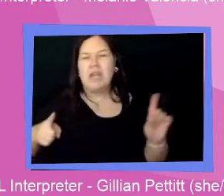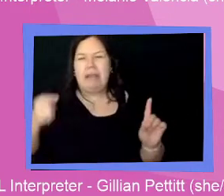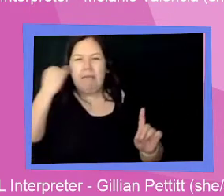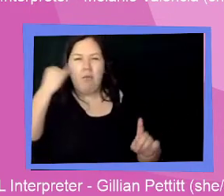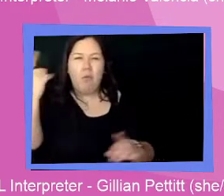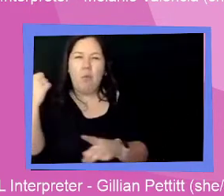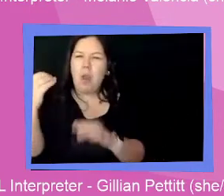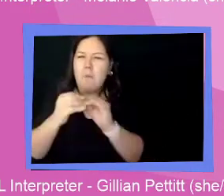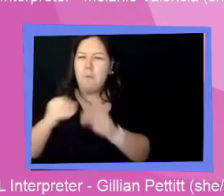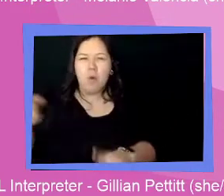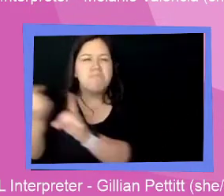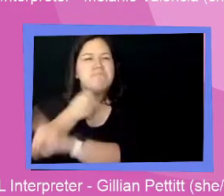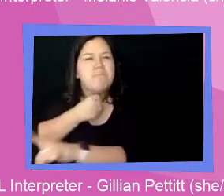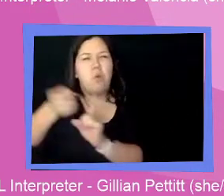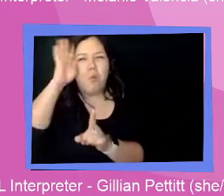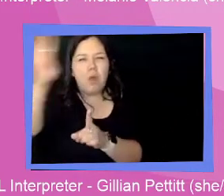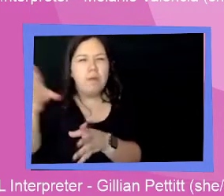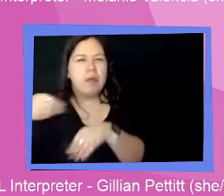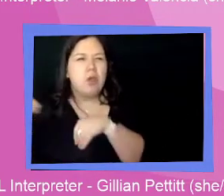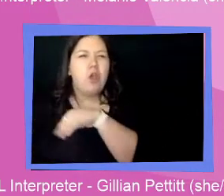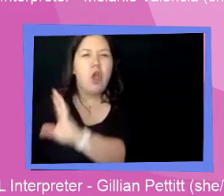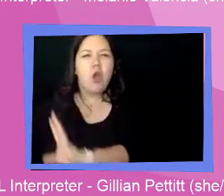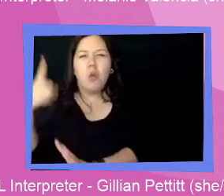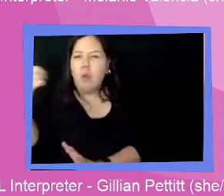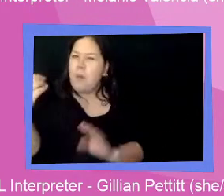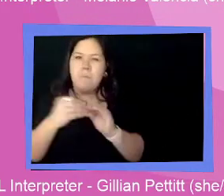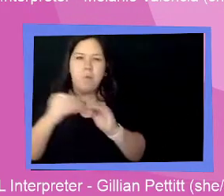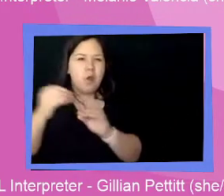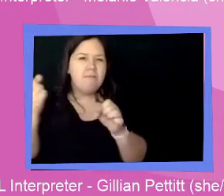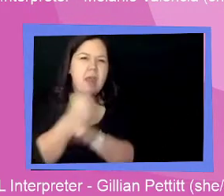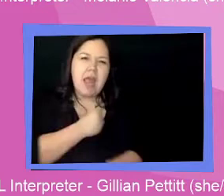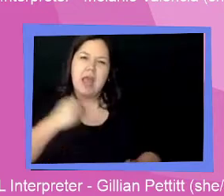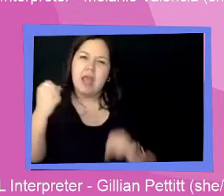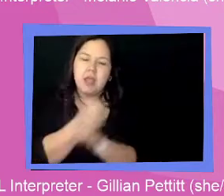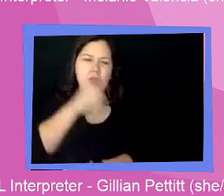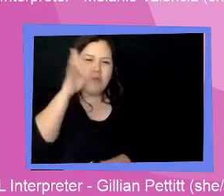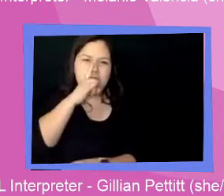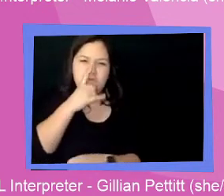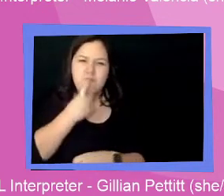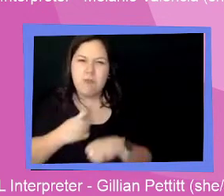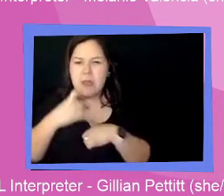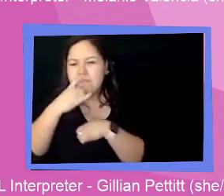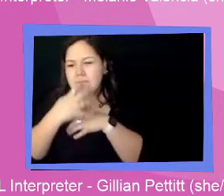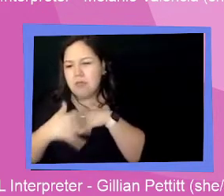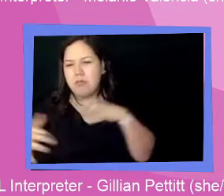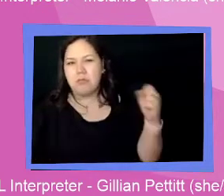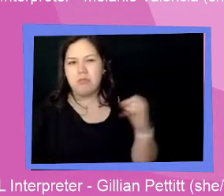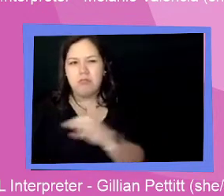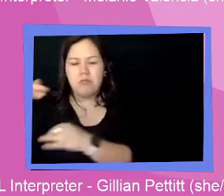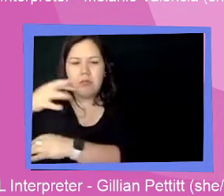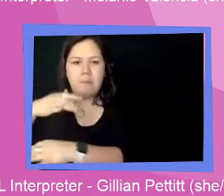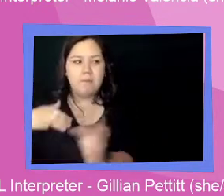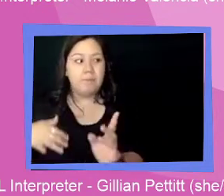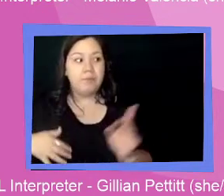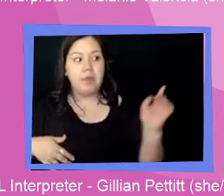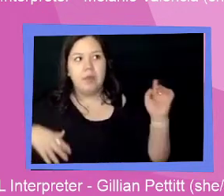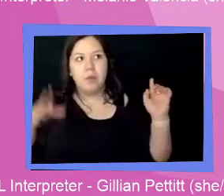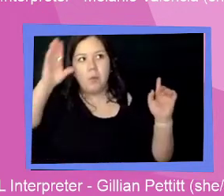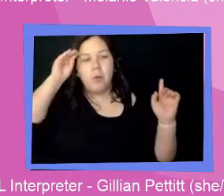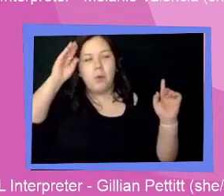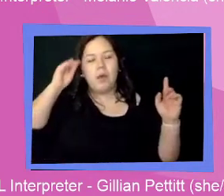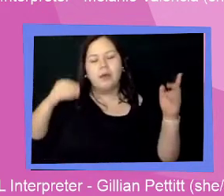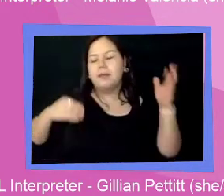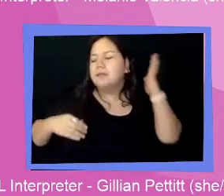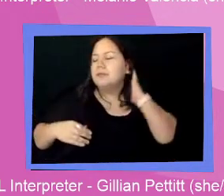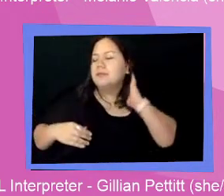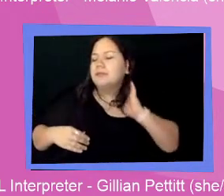more round, another bloody red bill. The boy strokes the hair on the back of my neck. What's